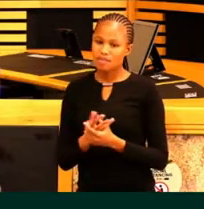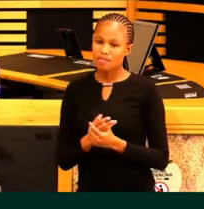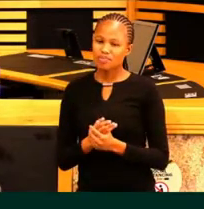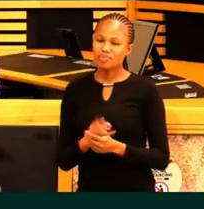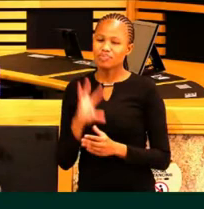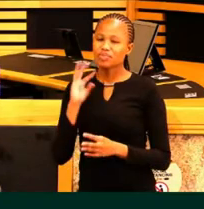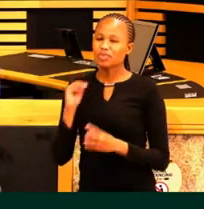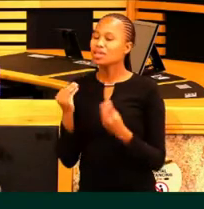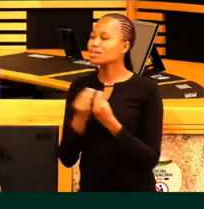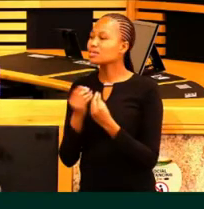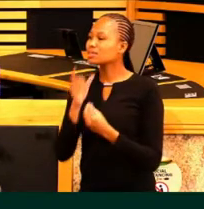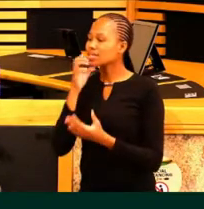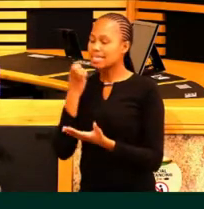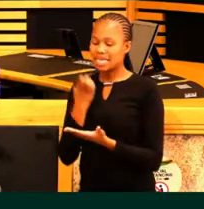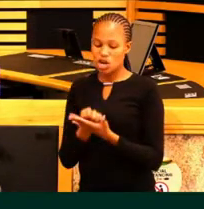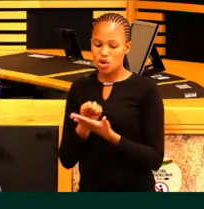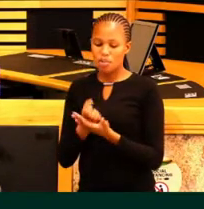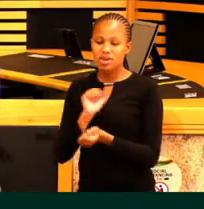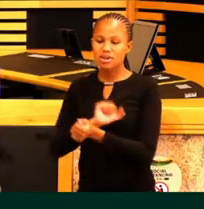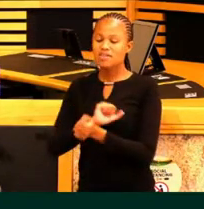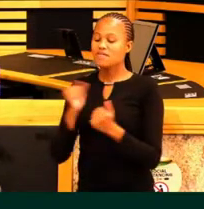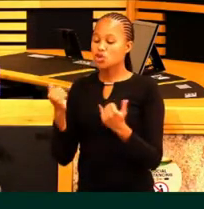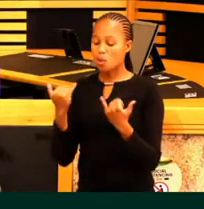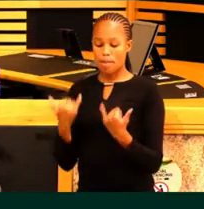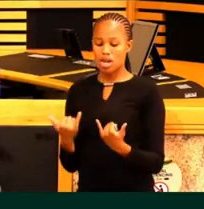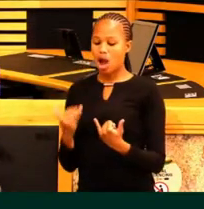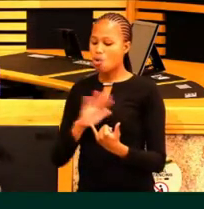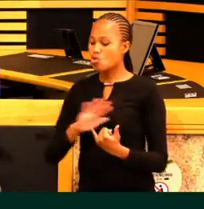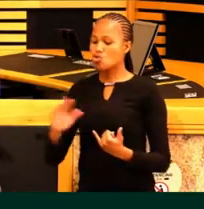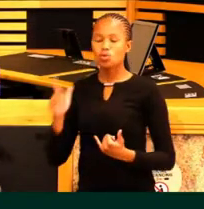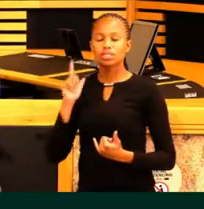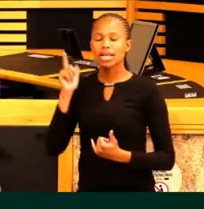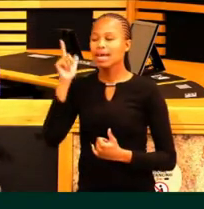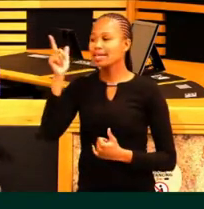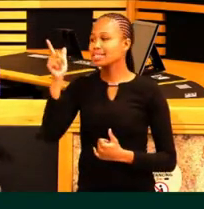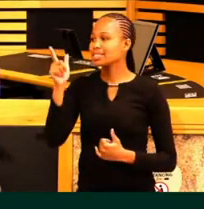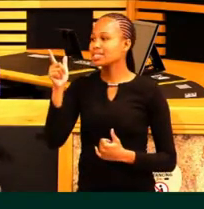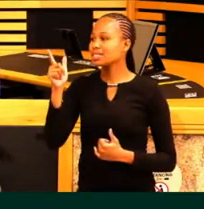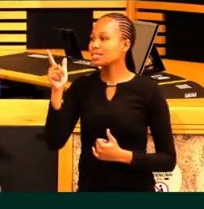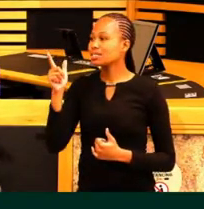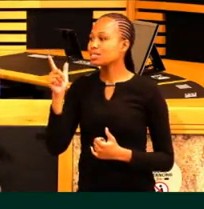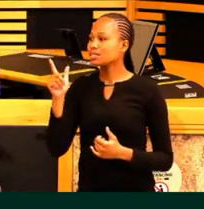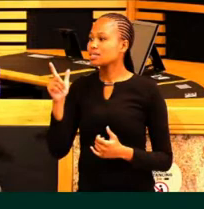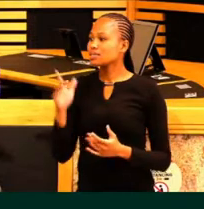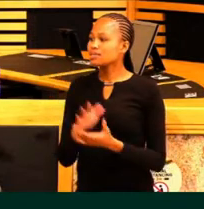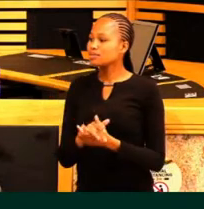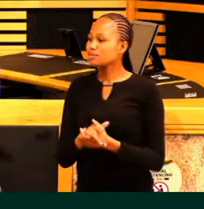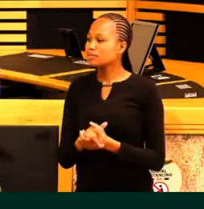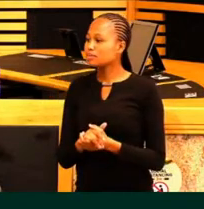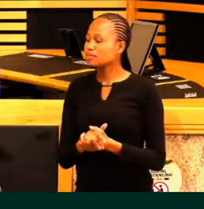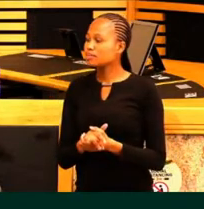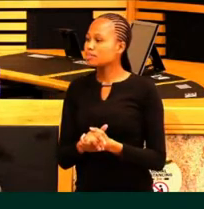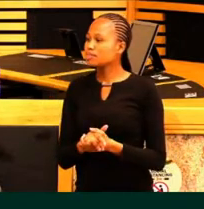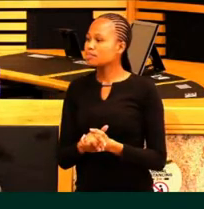economic freedom now not later how do we then taper into that